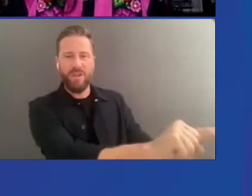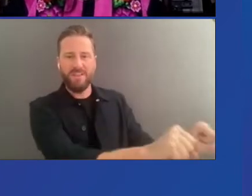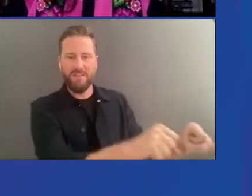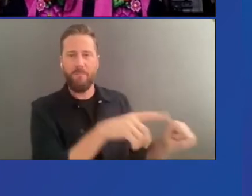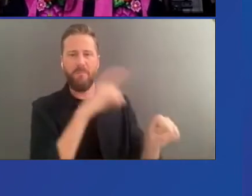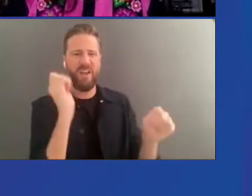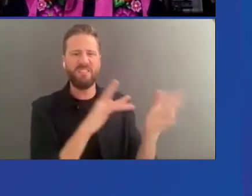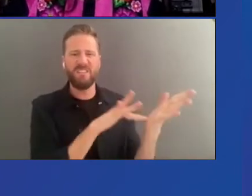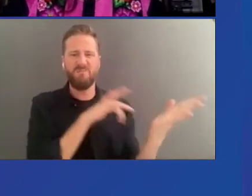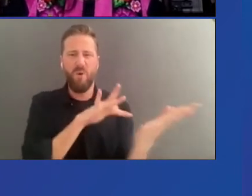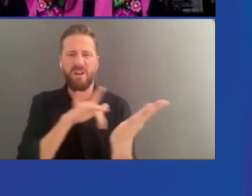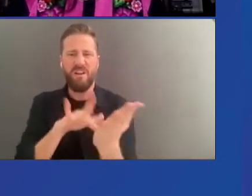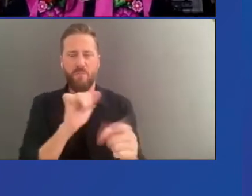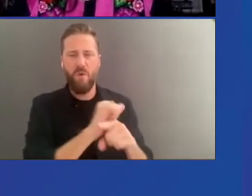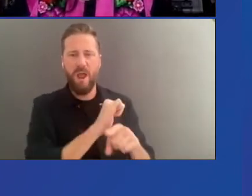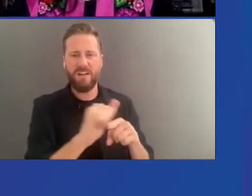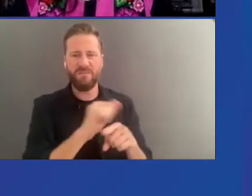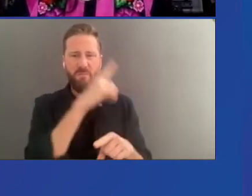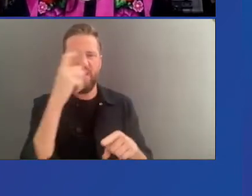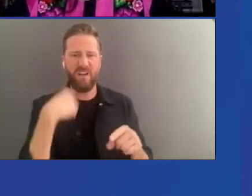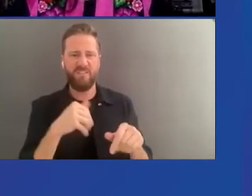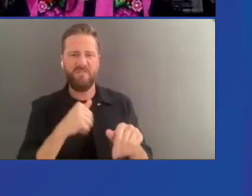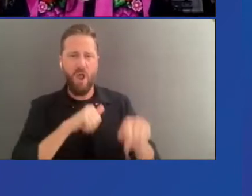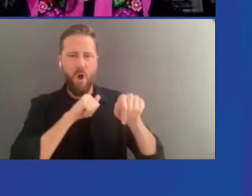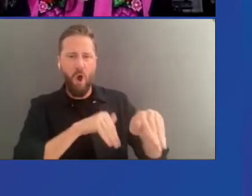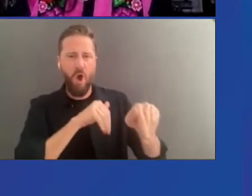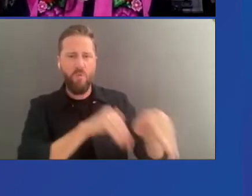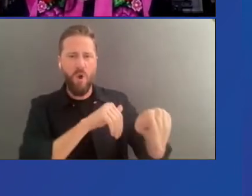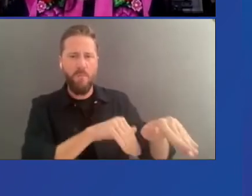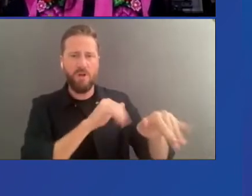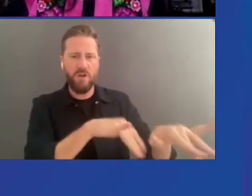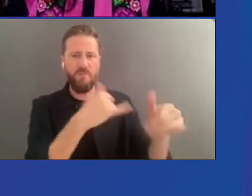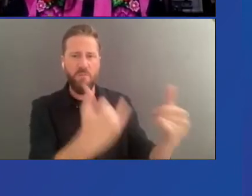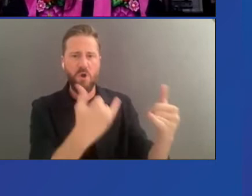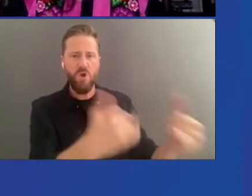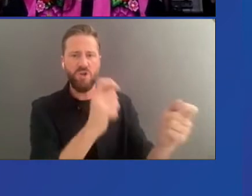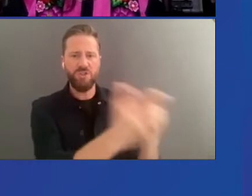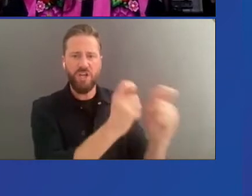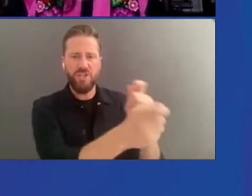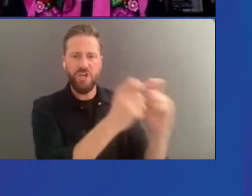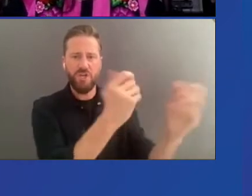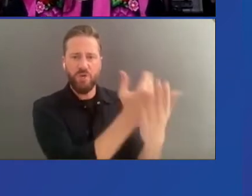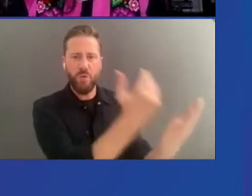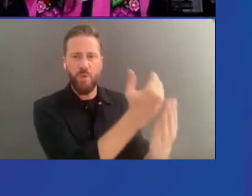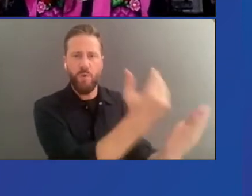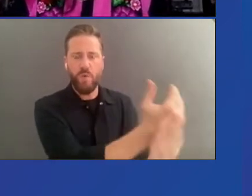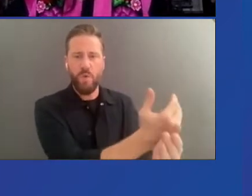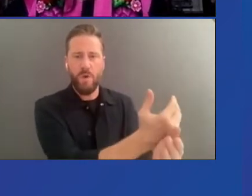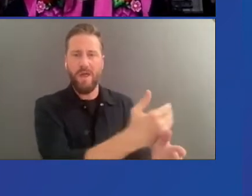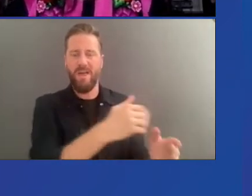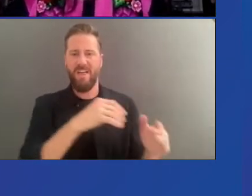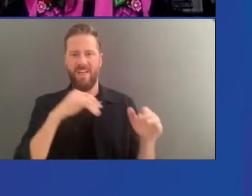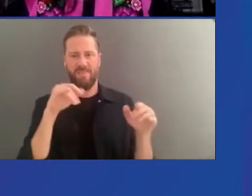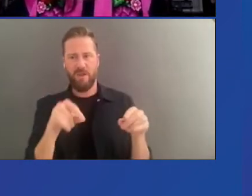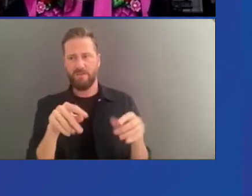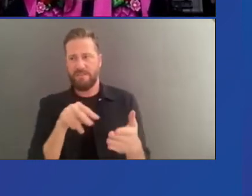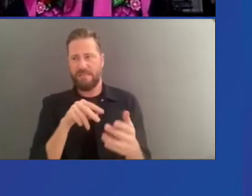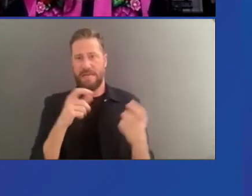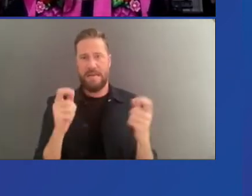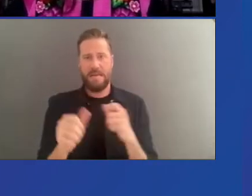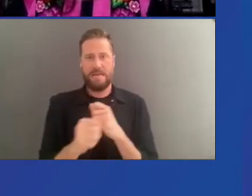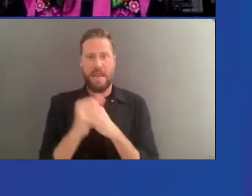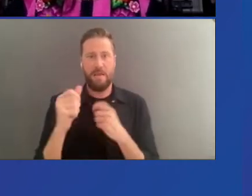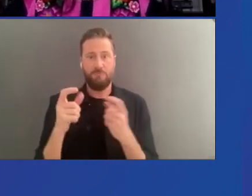exploitative practices, because of the onward march, of modernity, there's this, danger that our